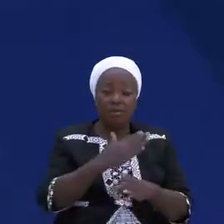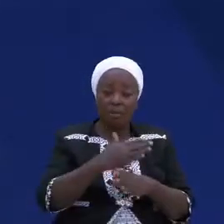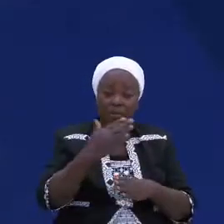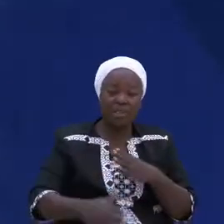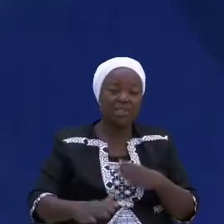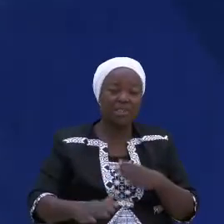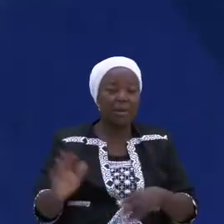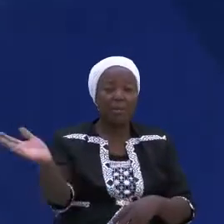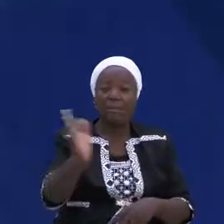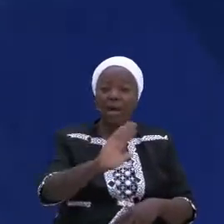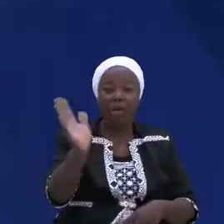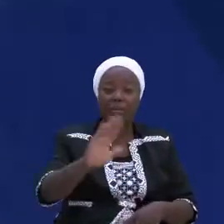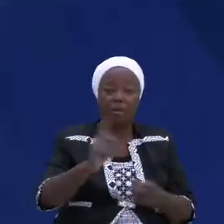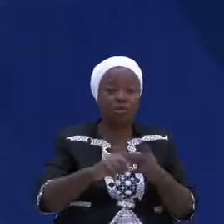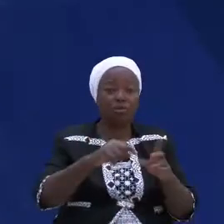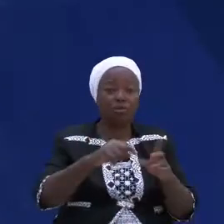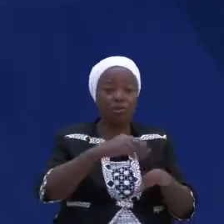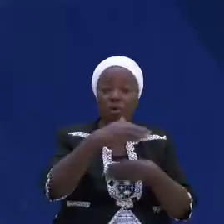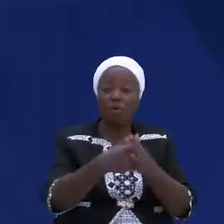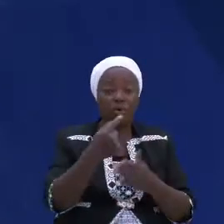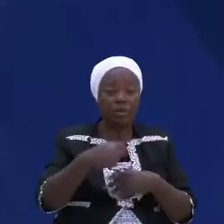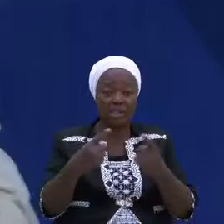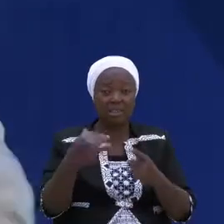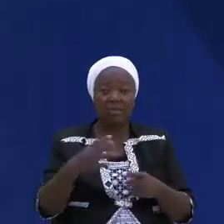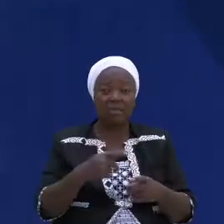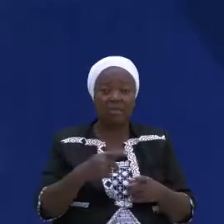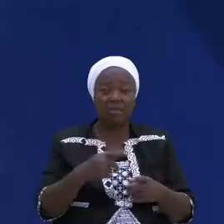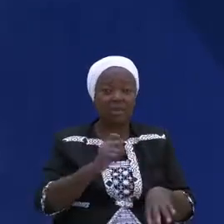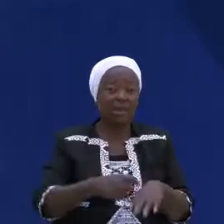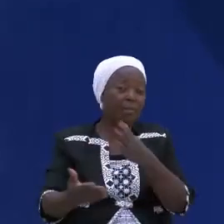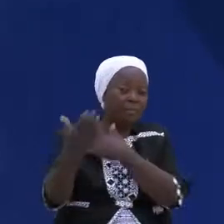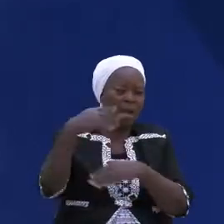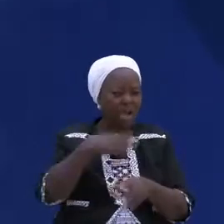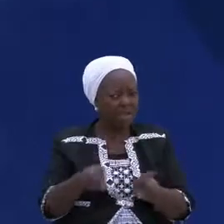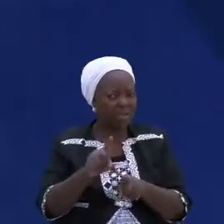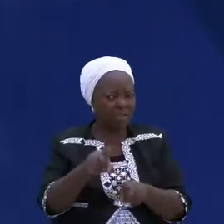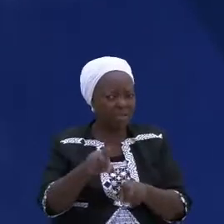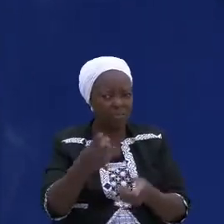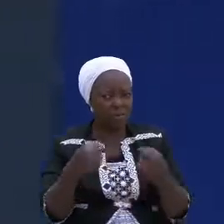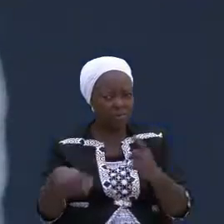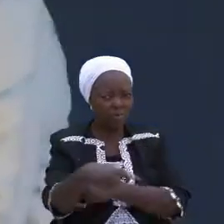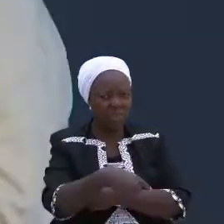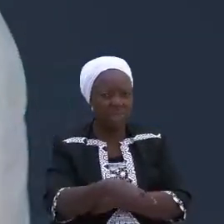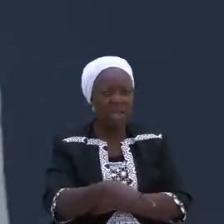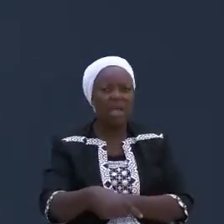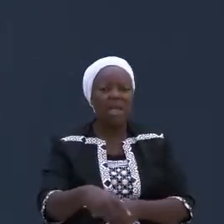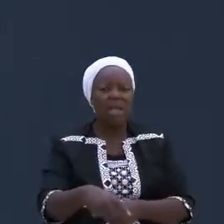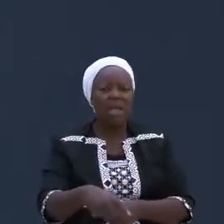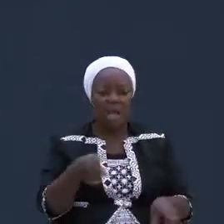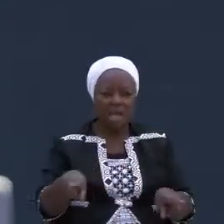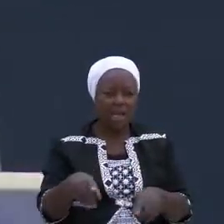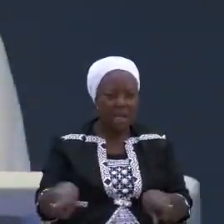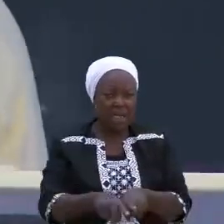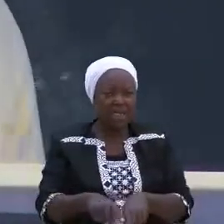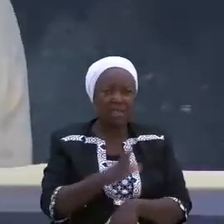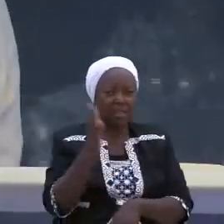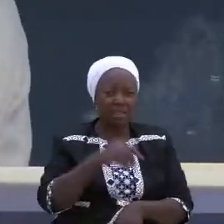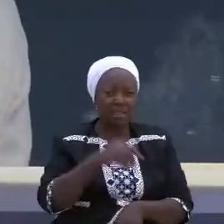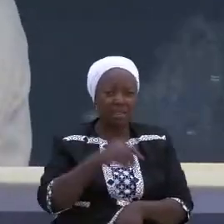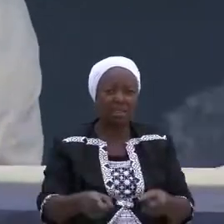cities of the past and i still come today like they came up and you say bye bye